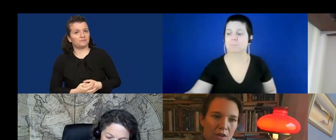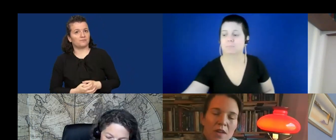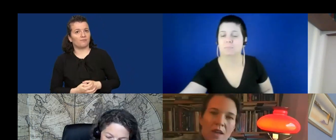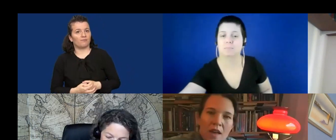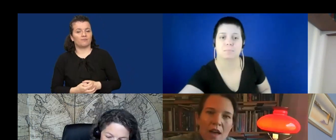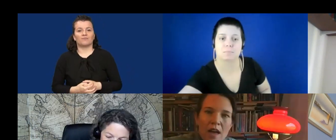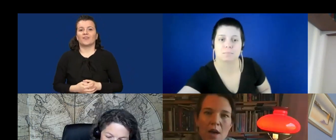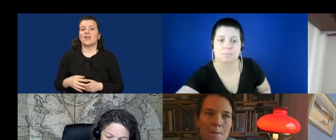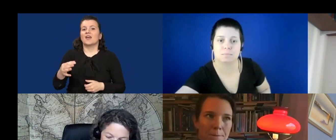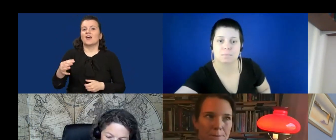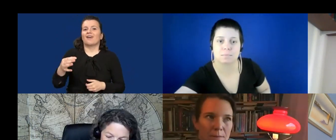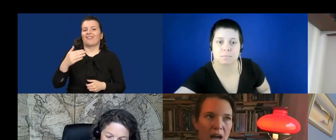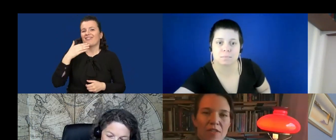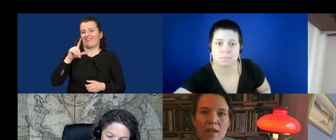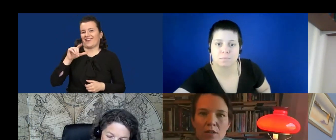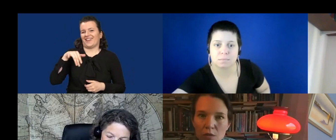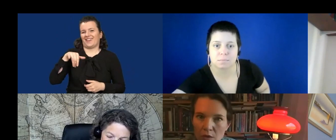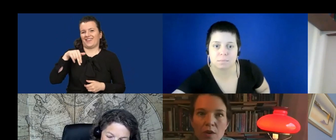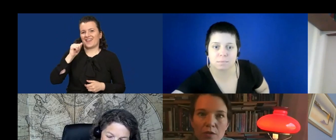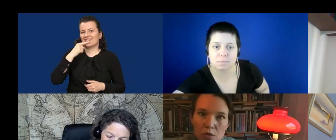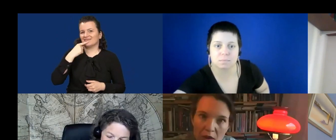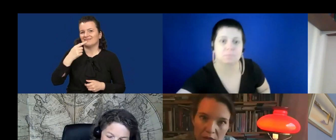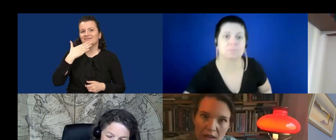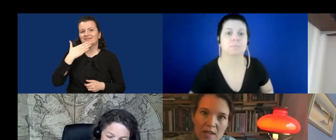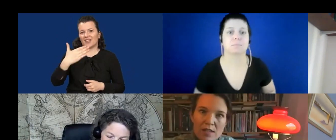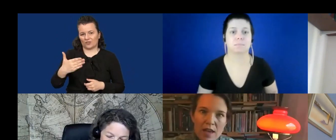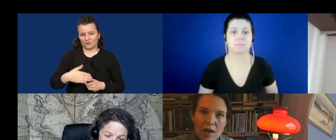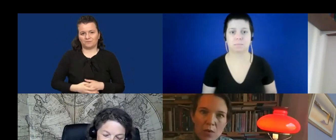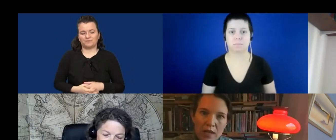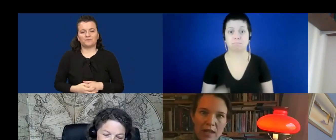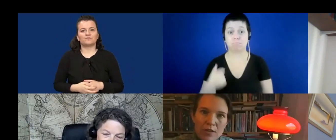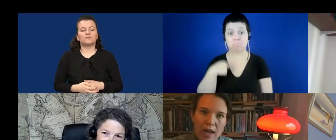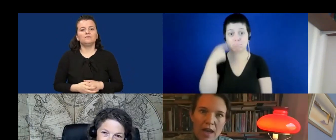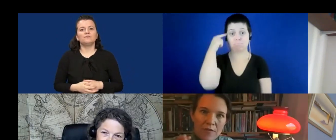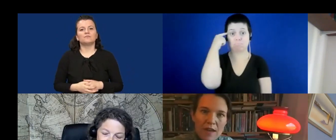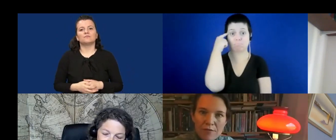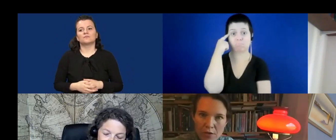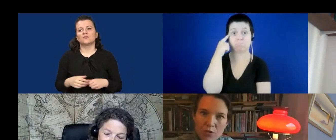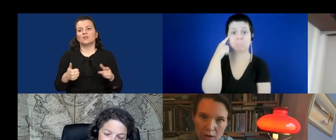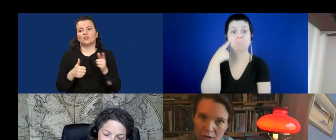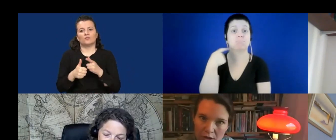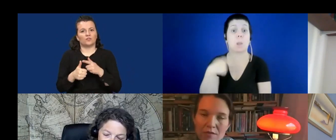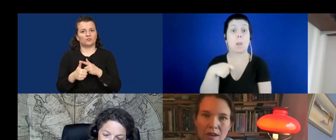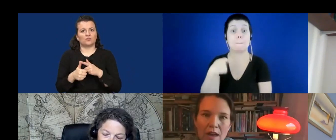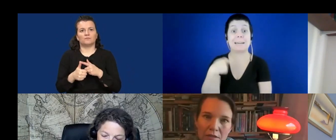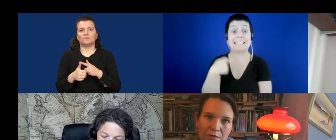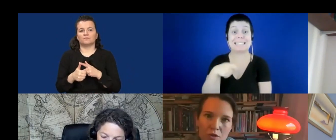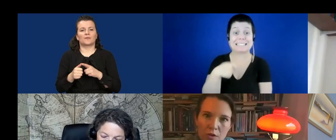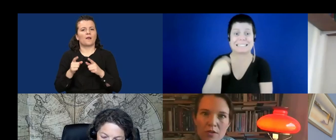Thank you. I think, of course, one thing is we need to have infrastructure